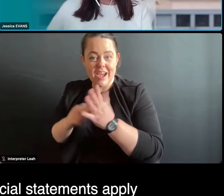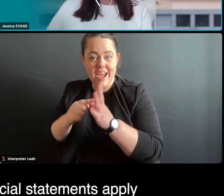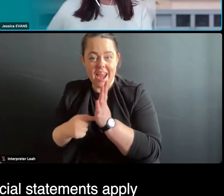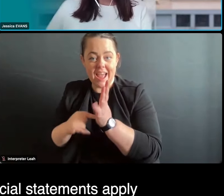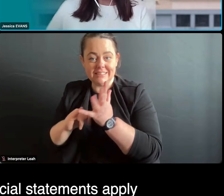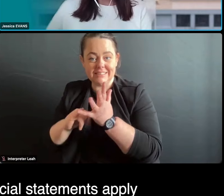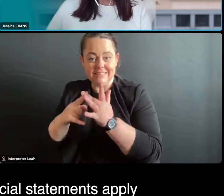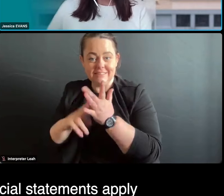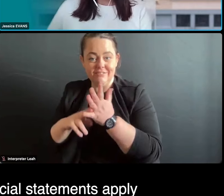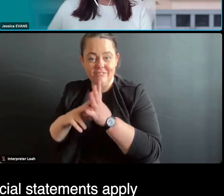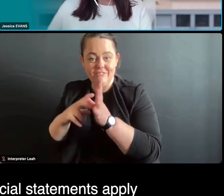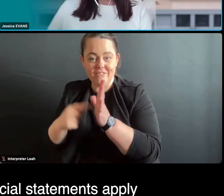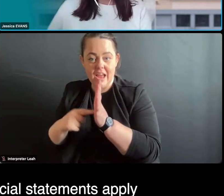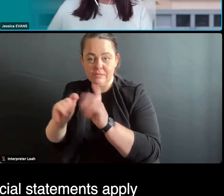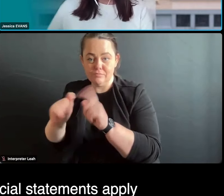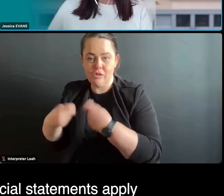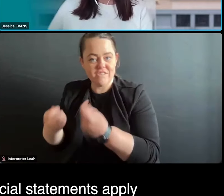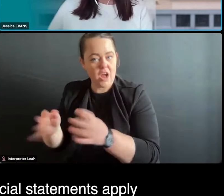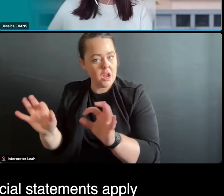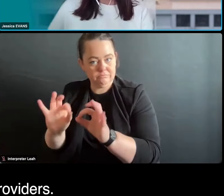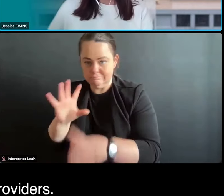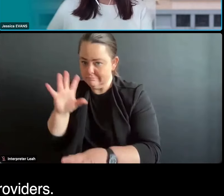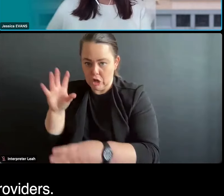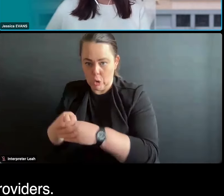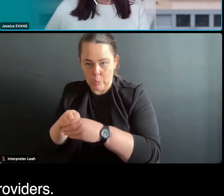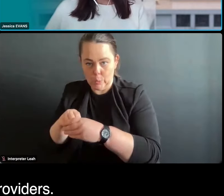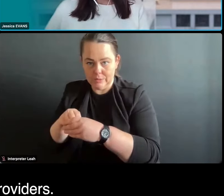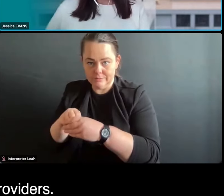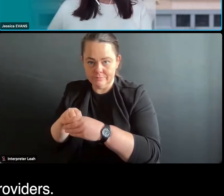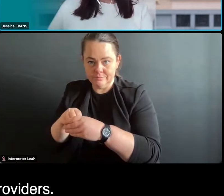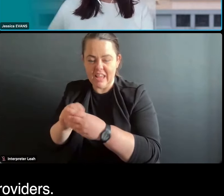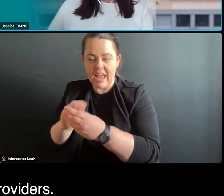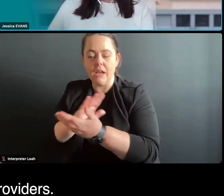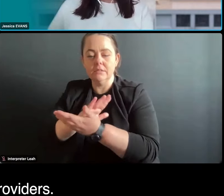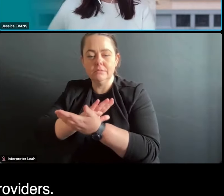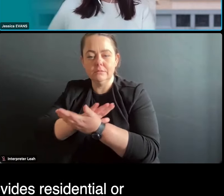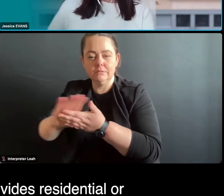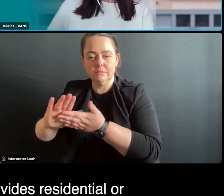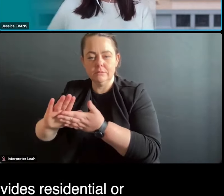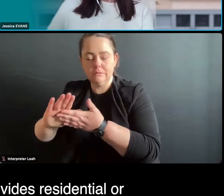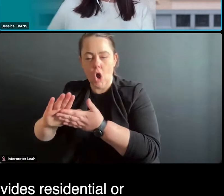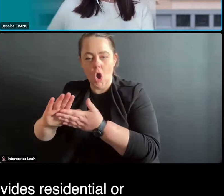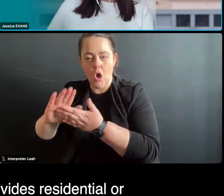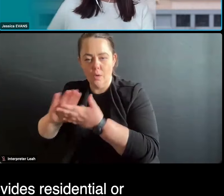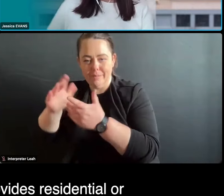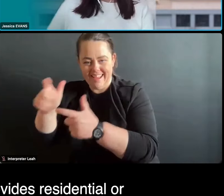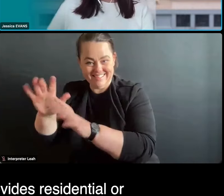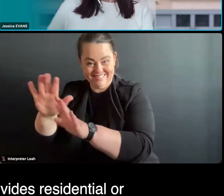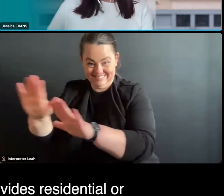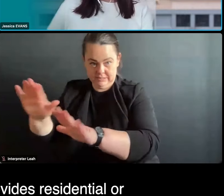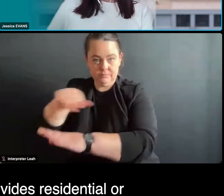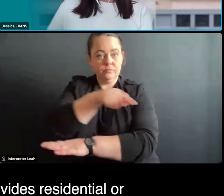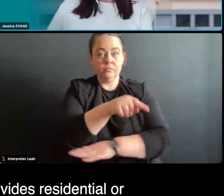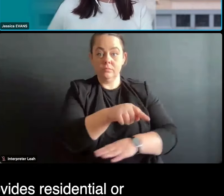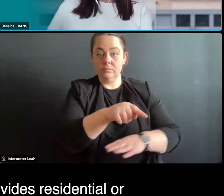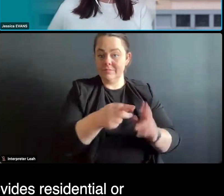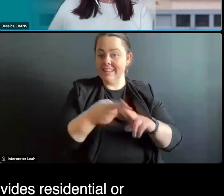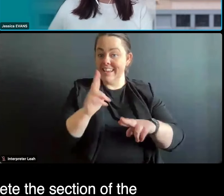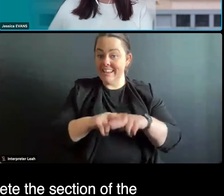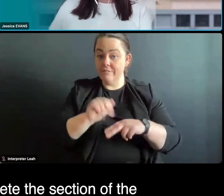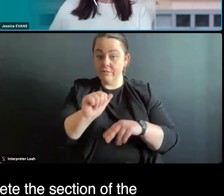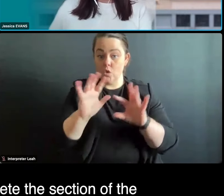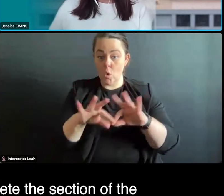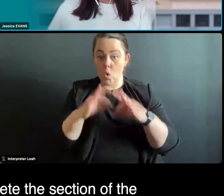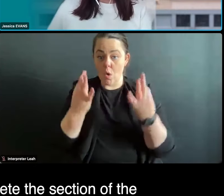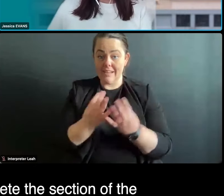on quarterly financial statements apply to all approved providers. If your organisation only provides residential or